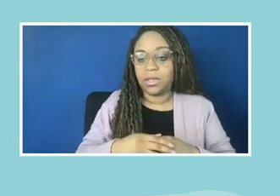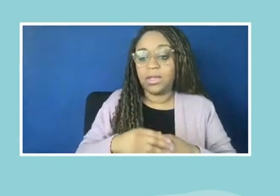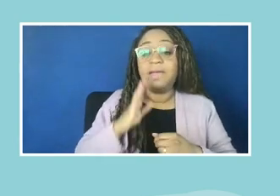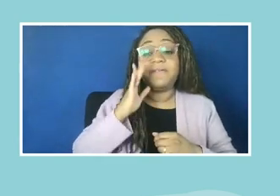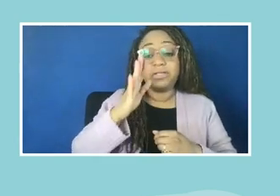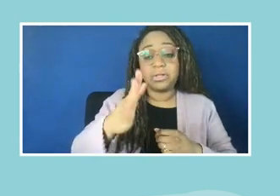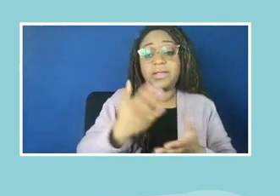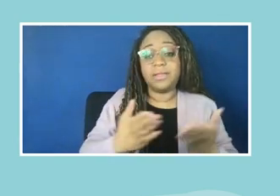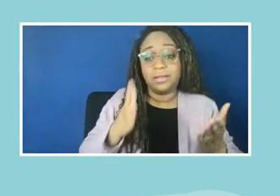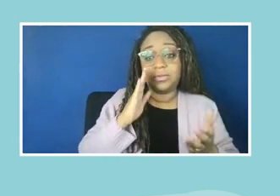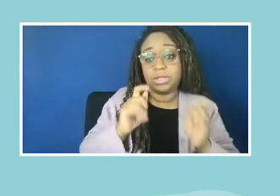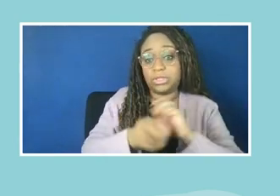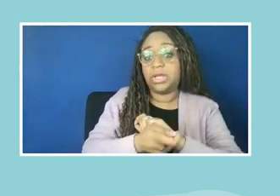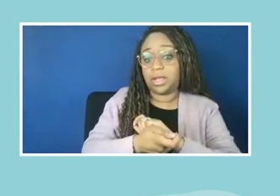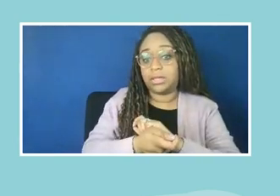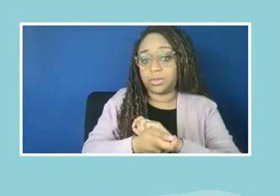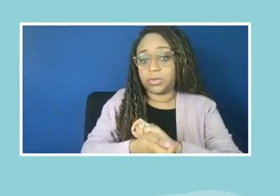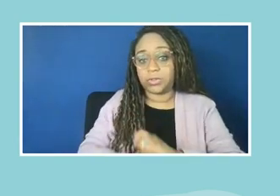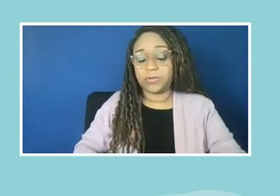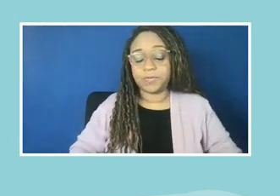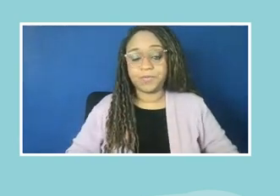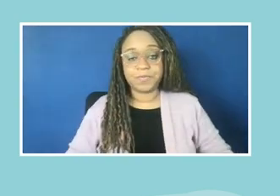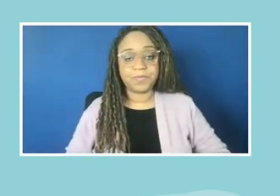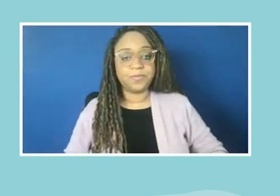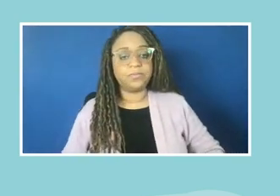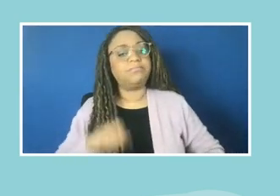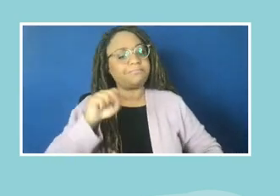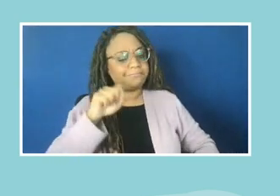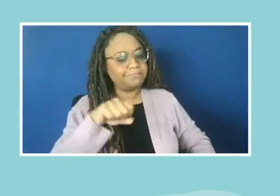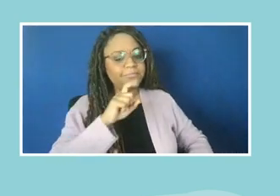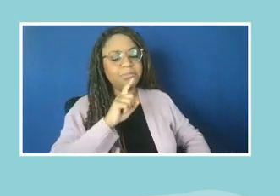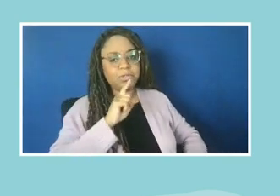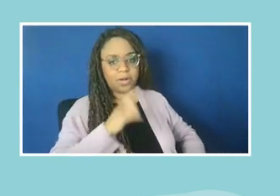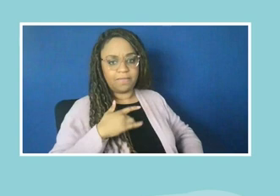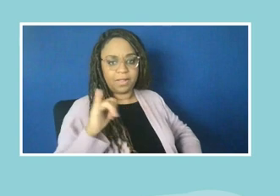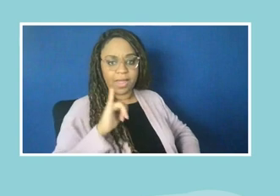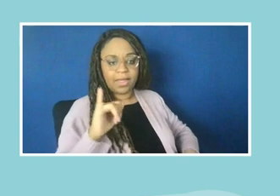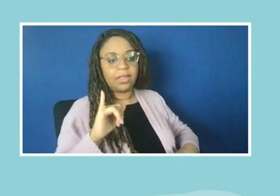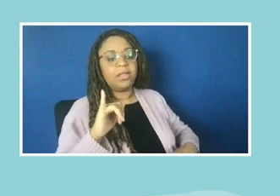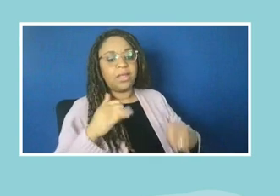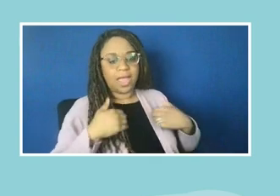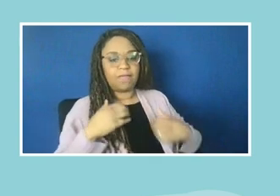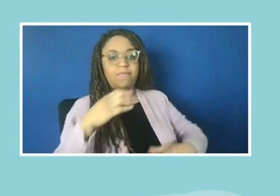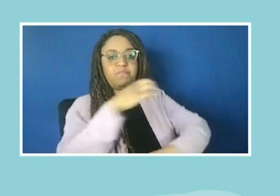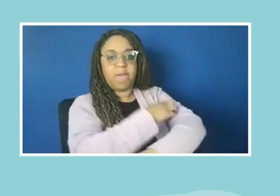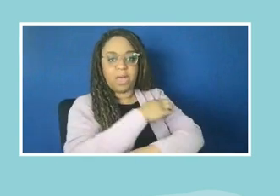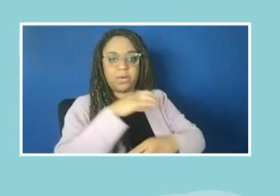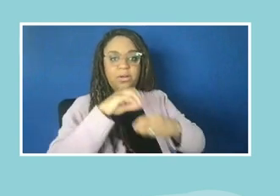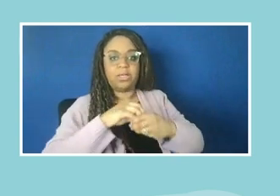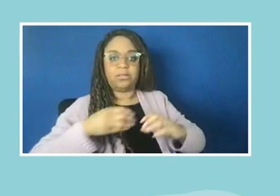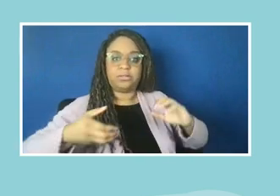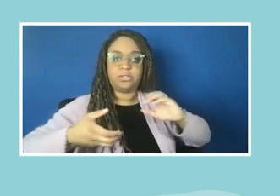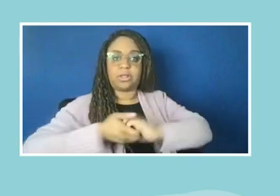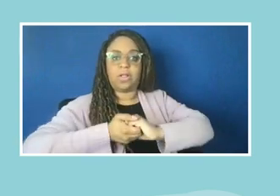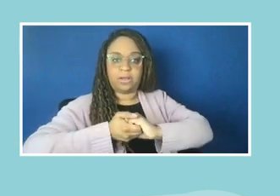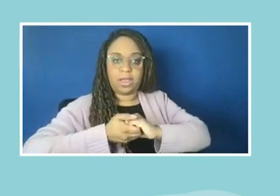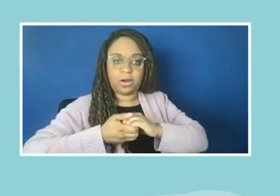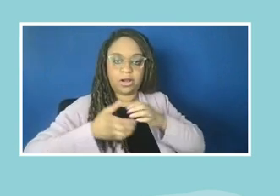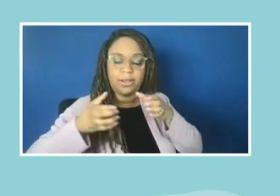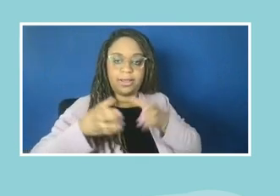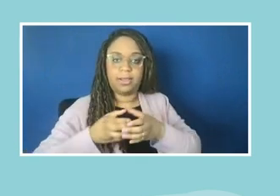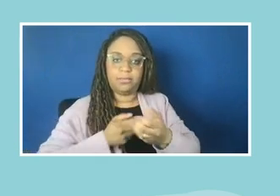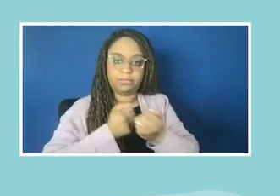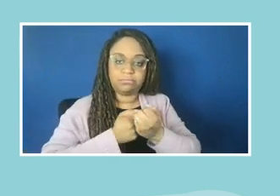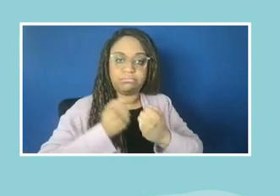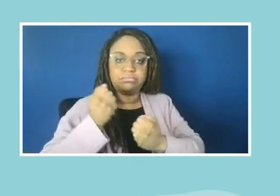I think there's power in solidarity. And I have definitely seen firsthand the way in which